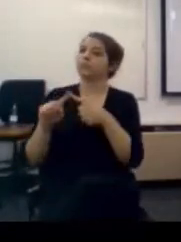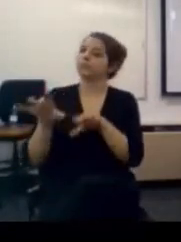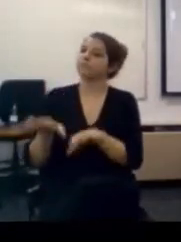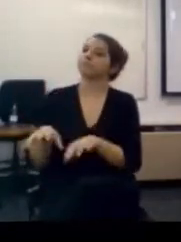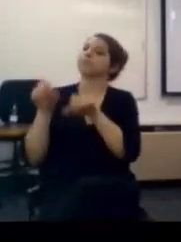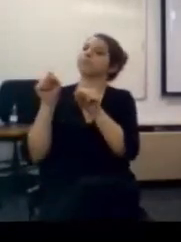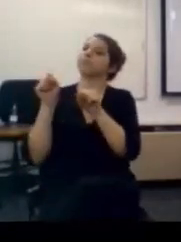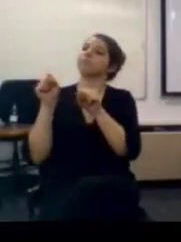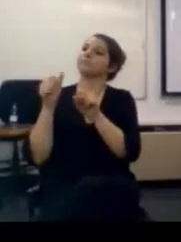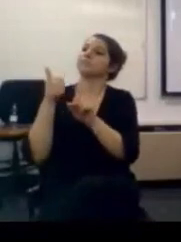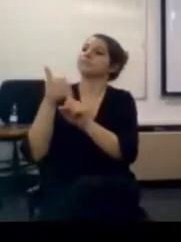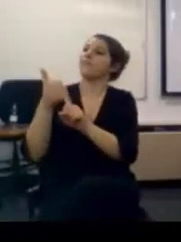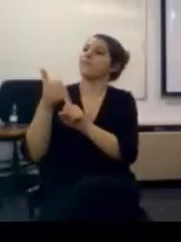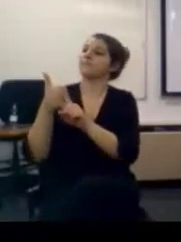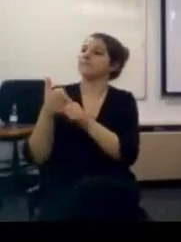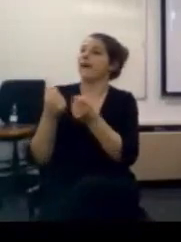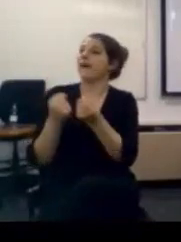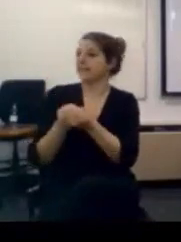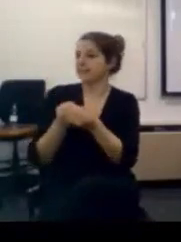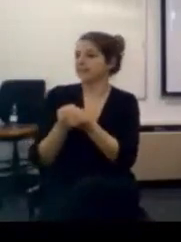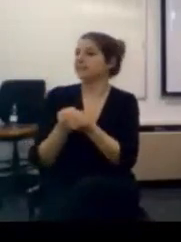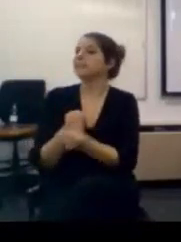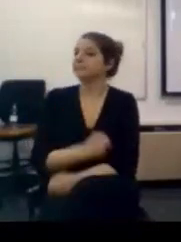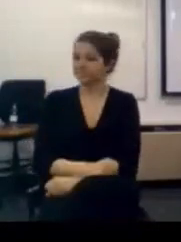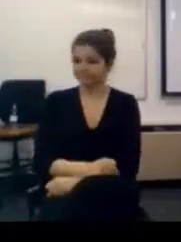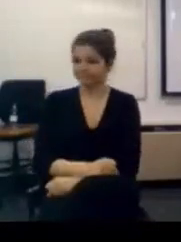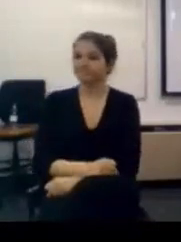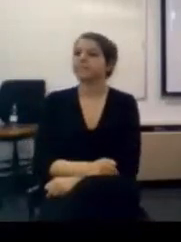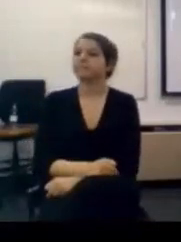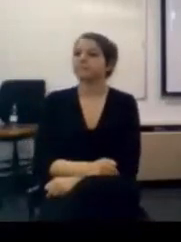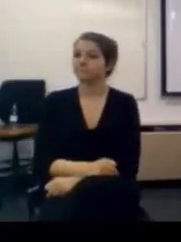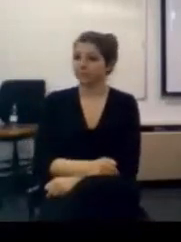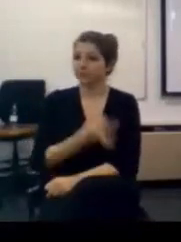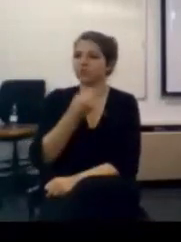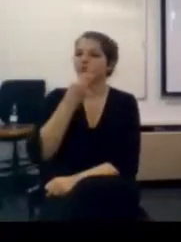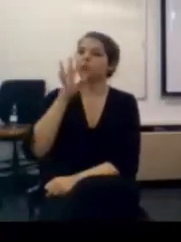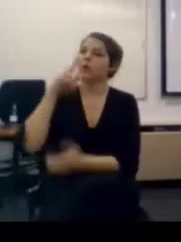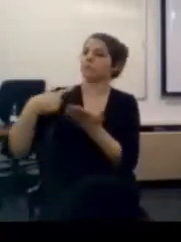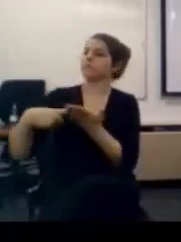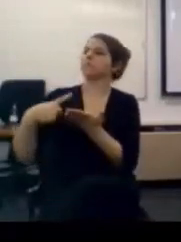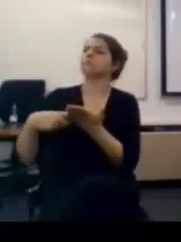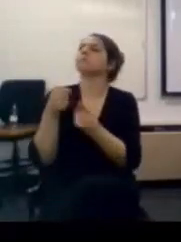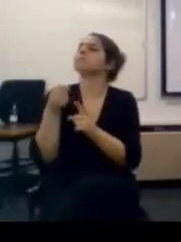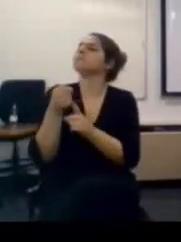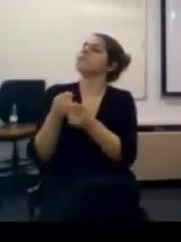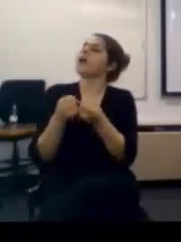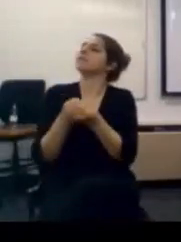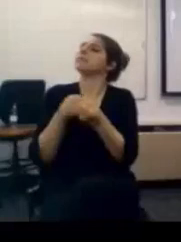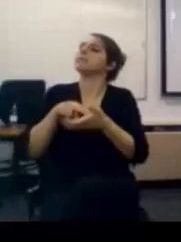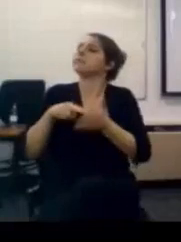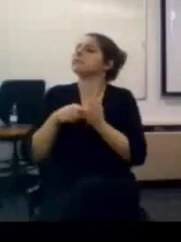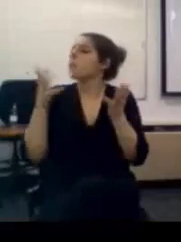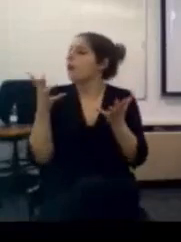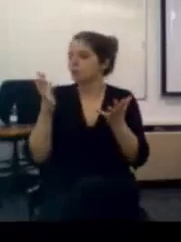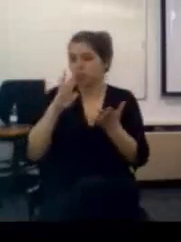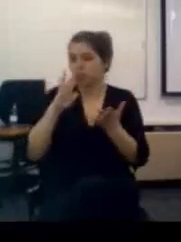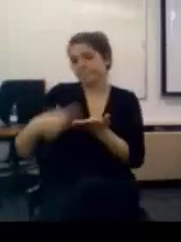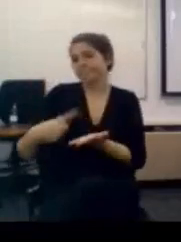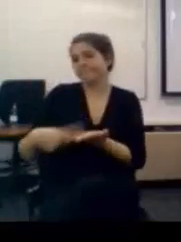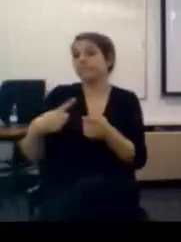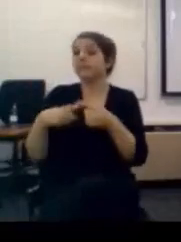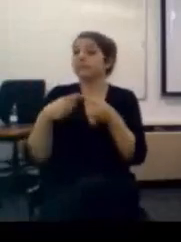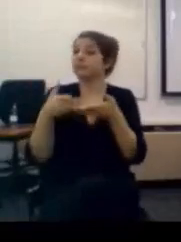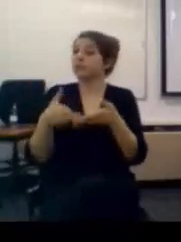to take charge of self-advocacy. We'll soon address what